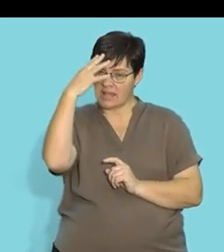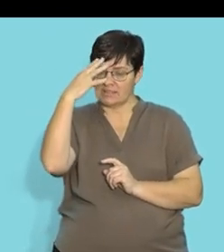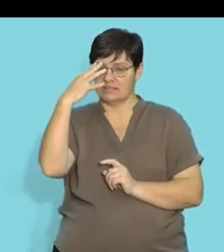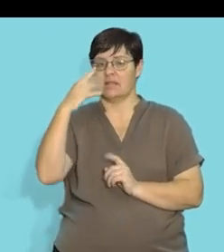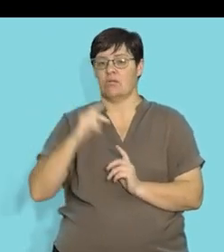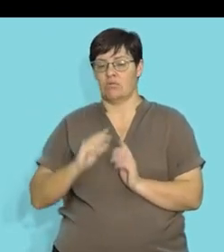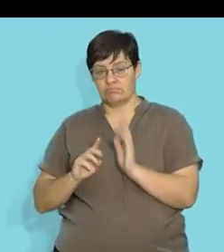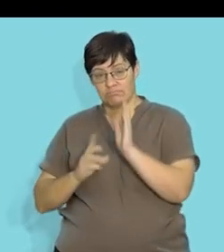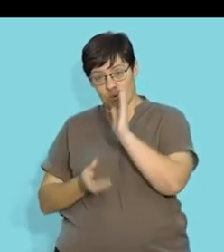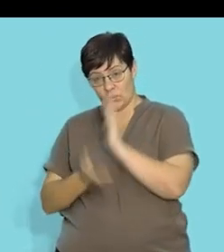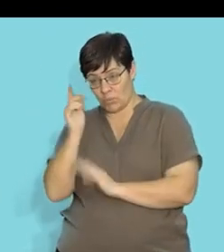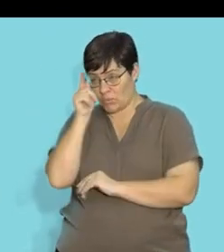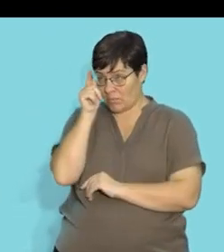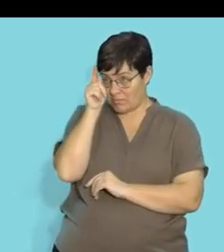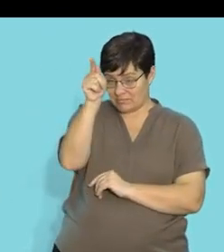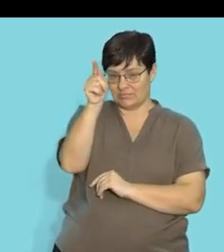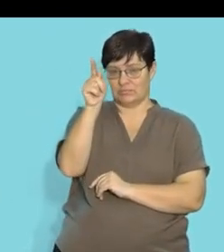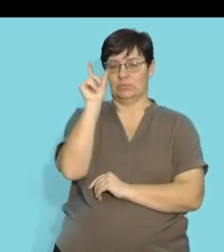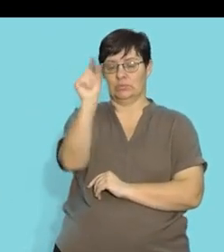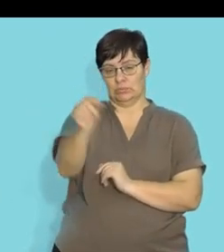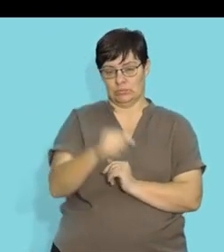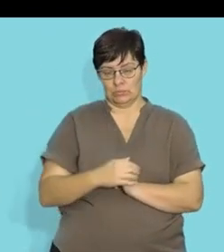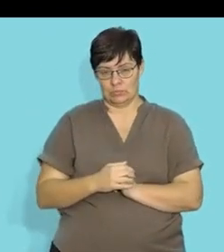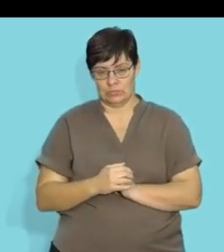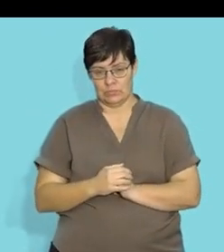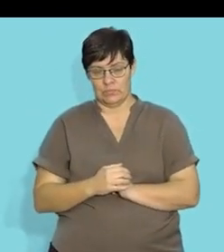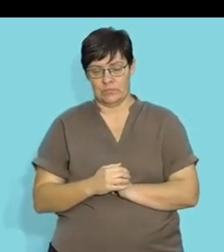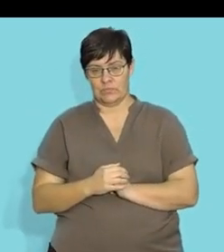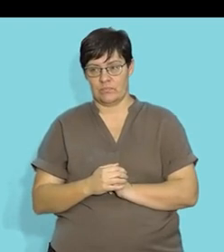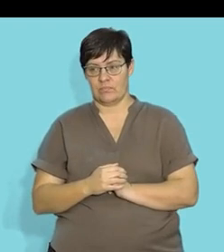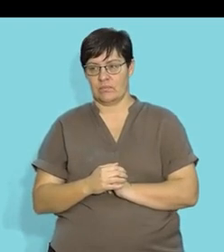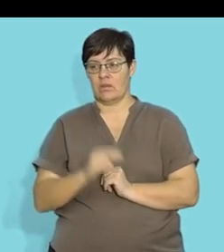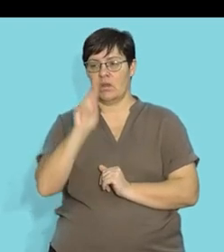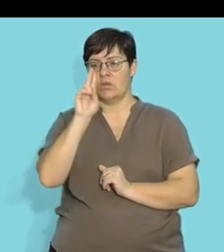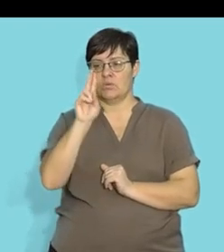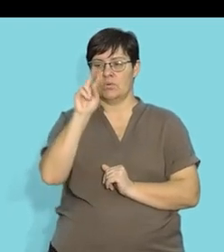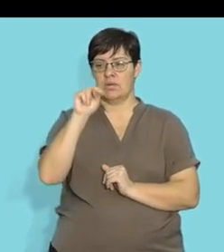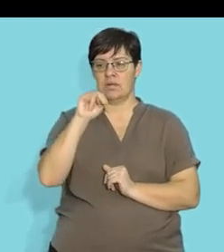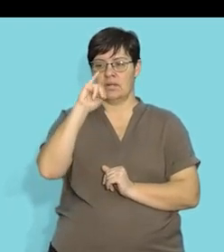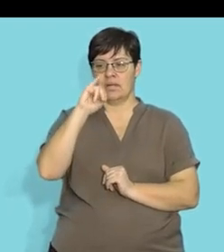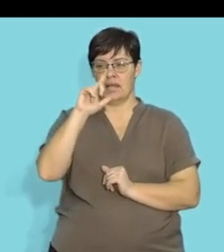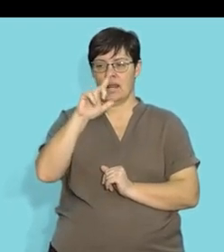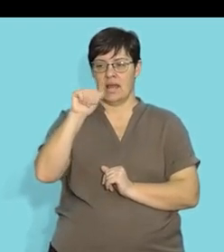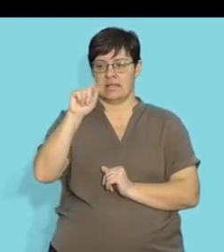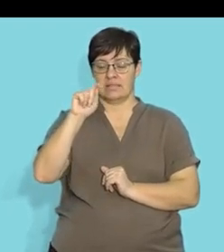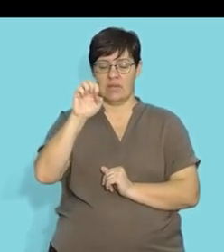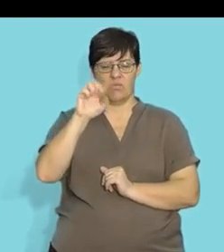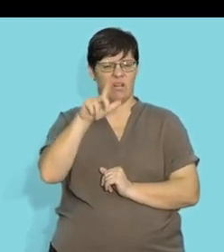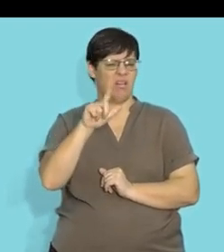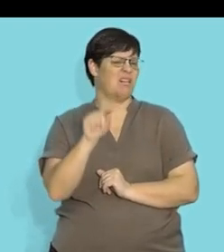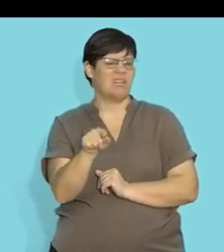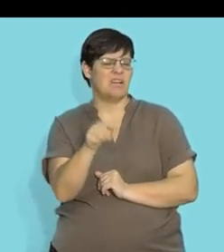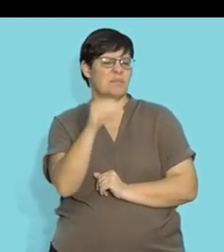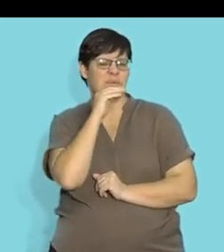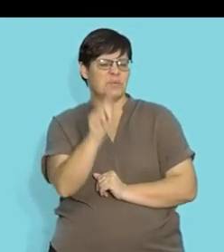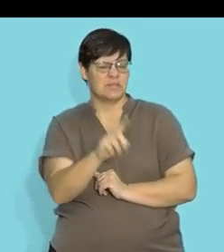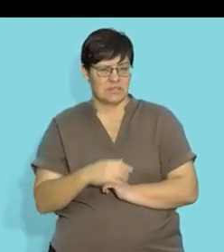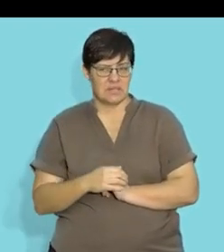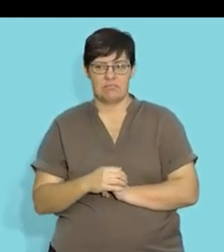unilateral direction of light. So the term unilateral essentially is if you had a source of